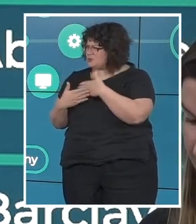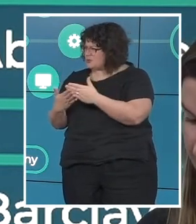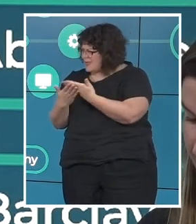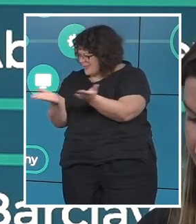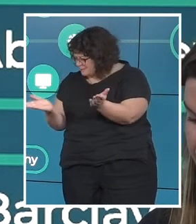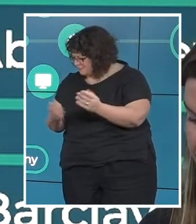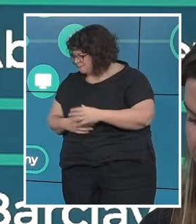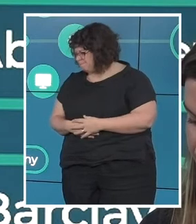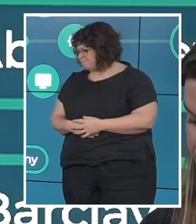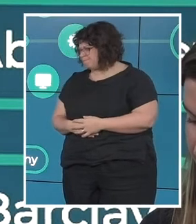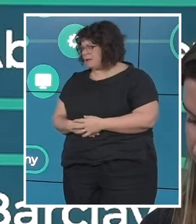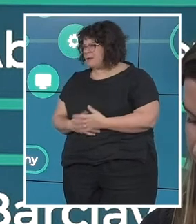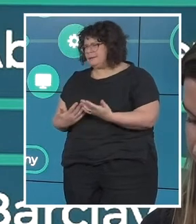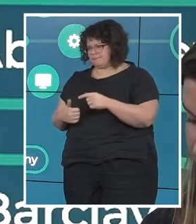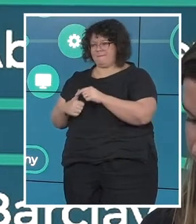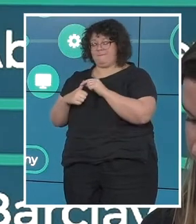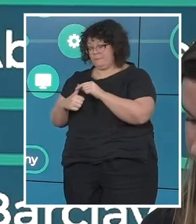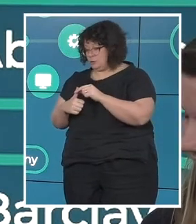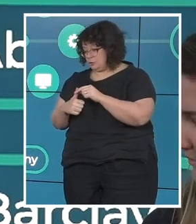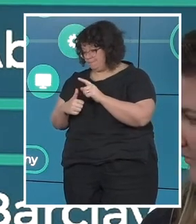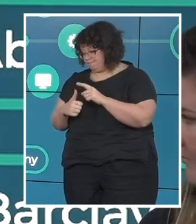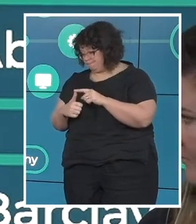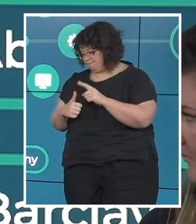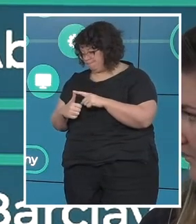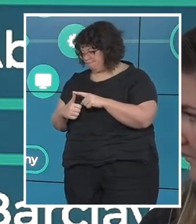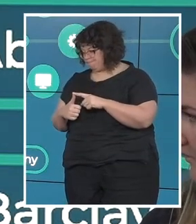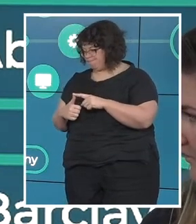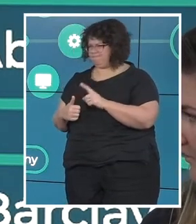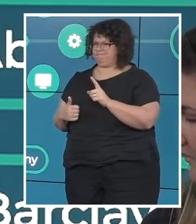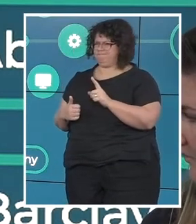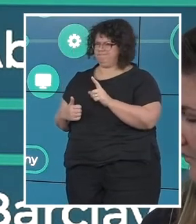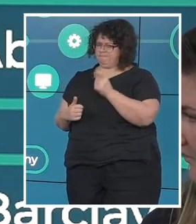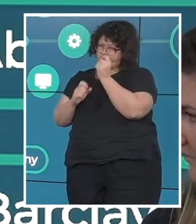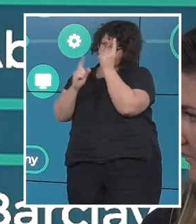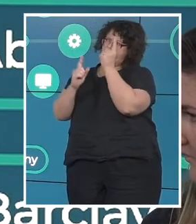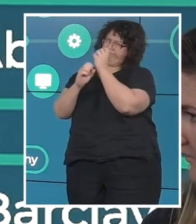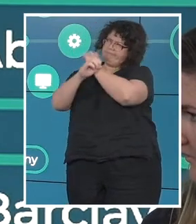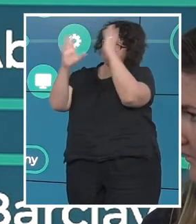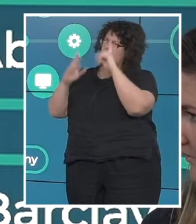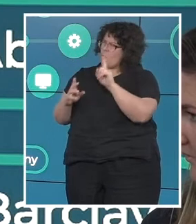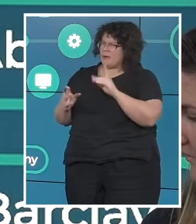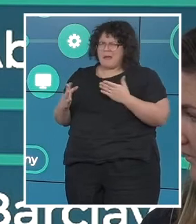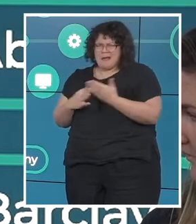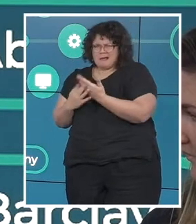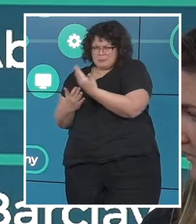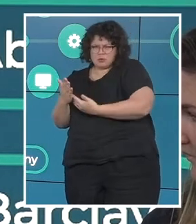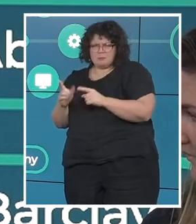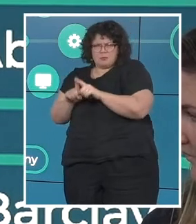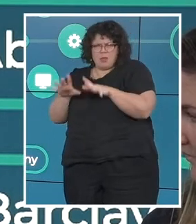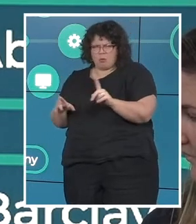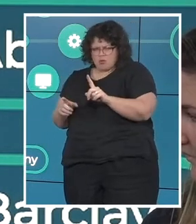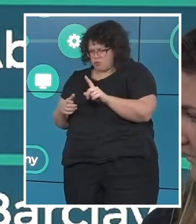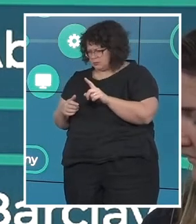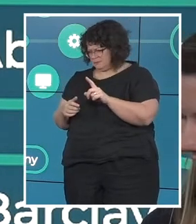it works with assistive technology and how the extra layers of metadata within that document allow an